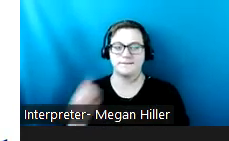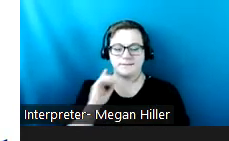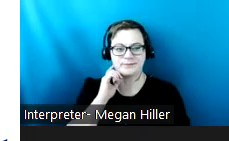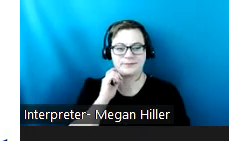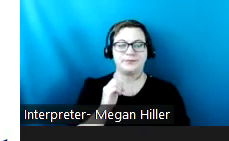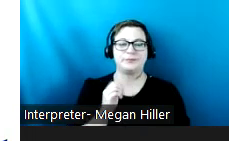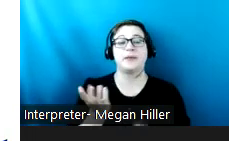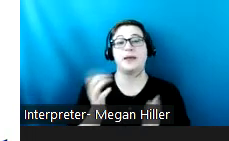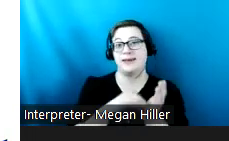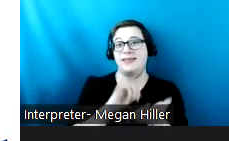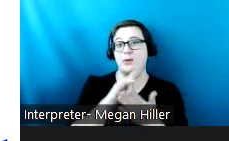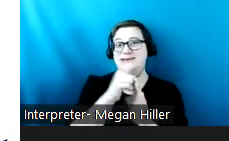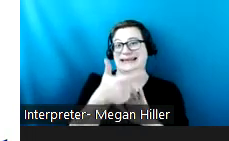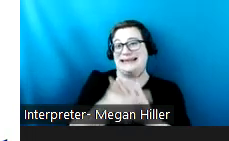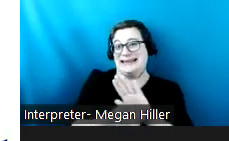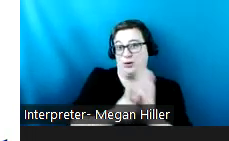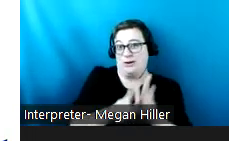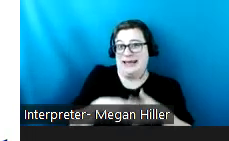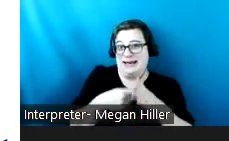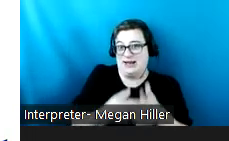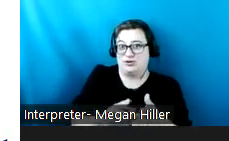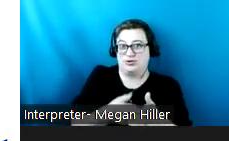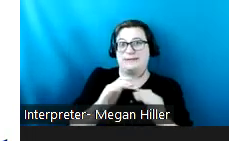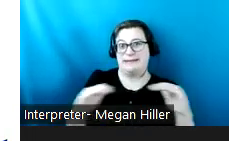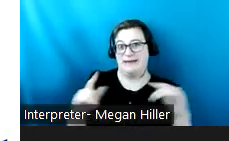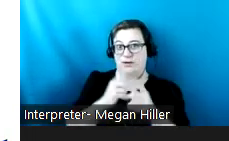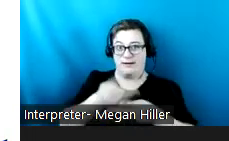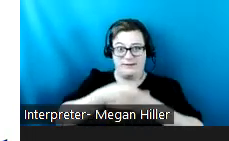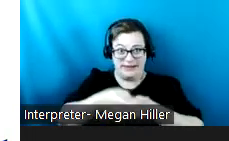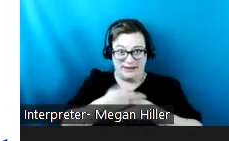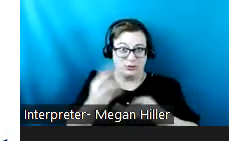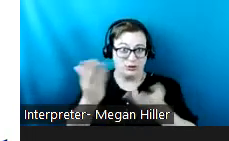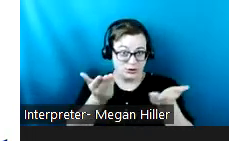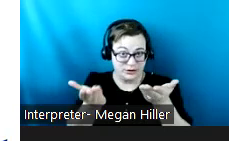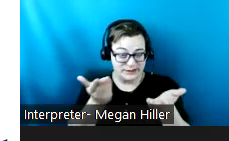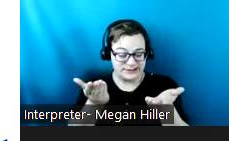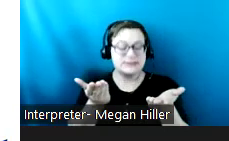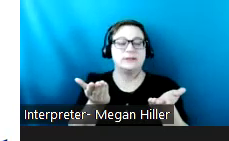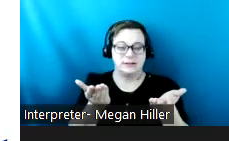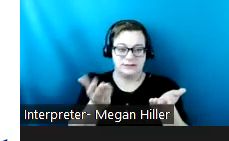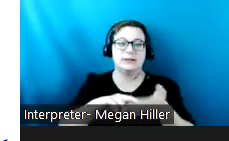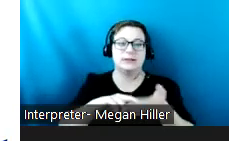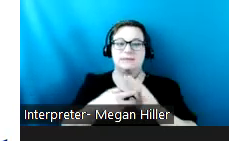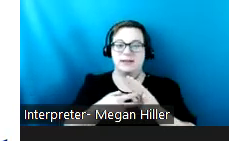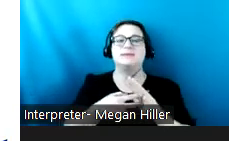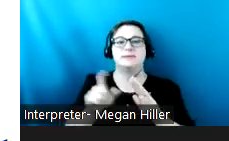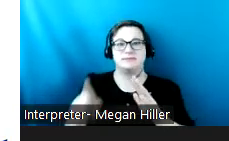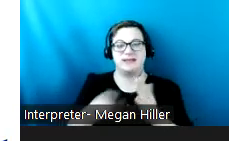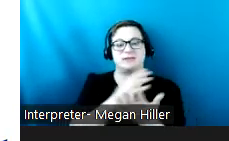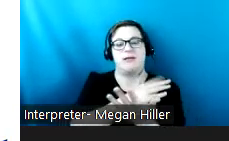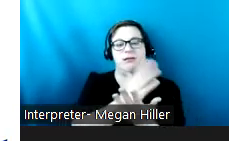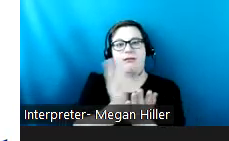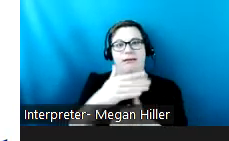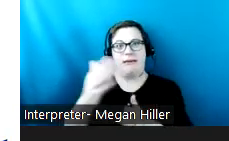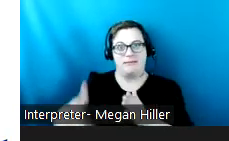legally initiated level of care or service that needs to be completed in order for the individual to satisfy a